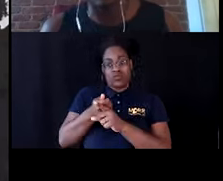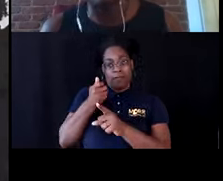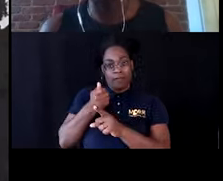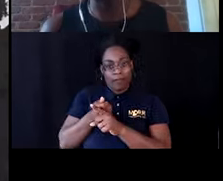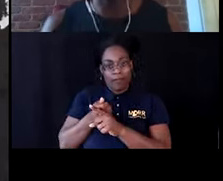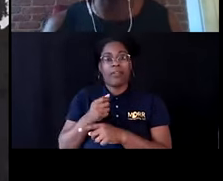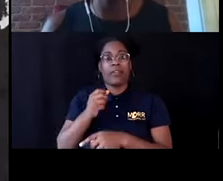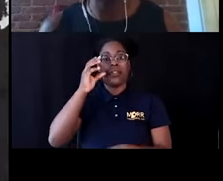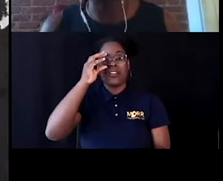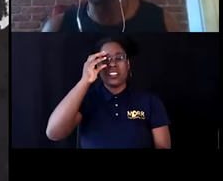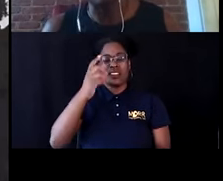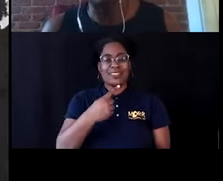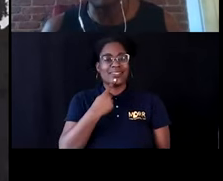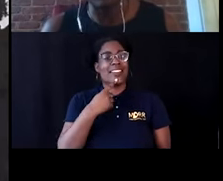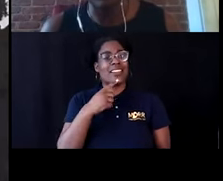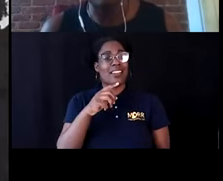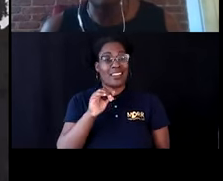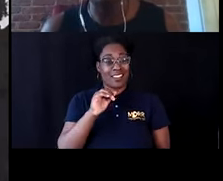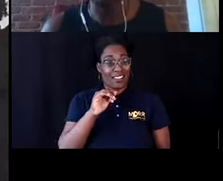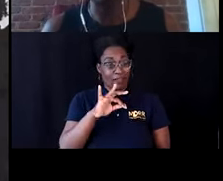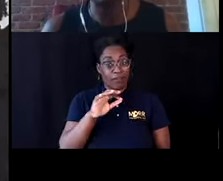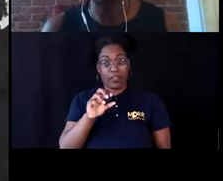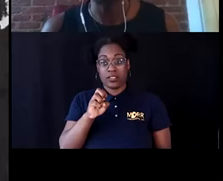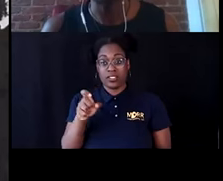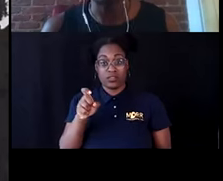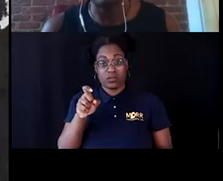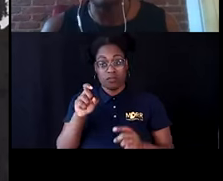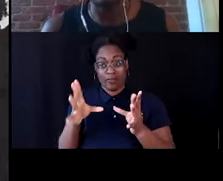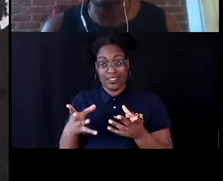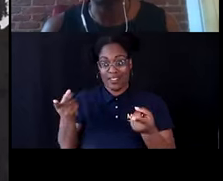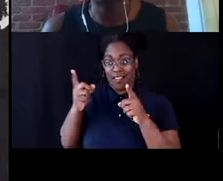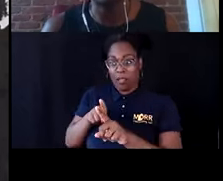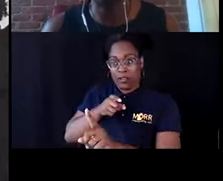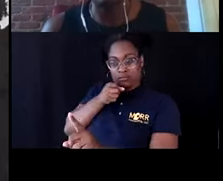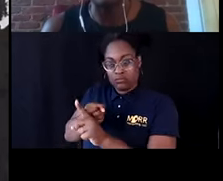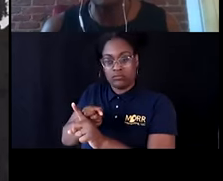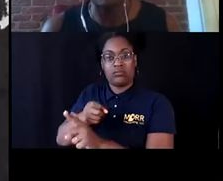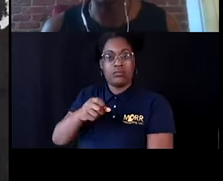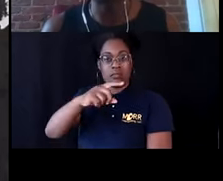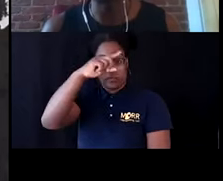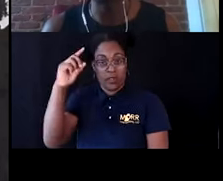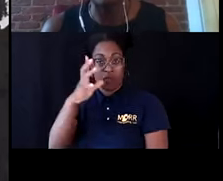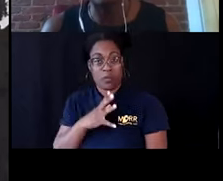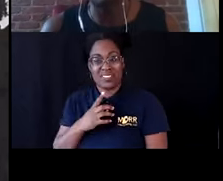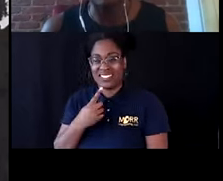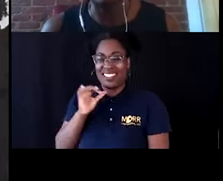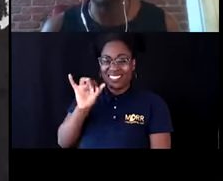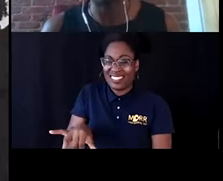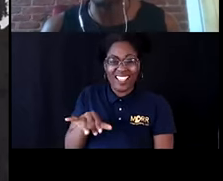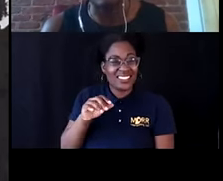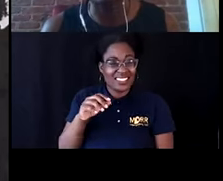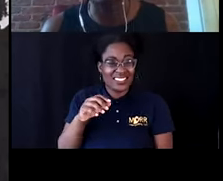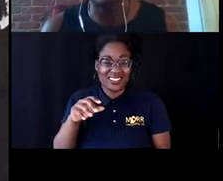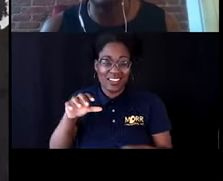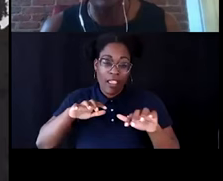violence against Black women as a form of racial terror under Jim Crow. And she also named lynching as a form of sexual violence